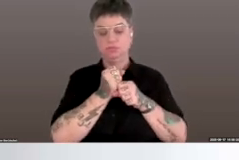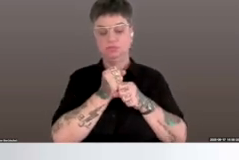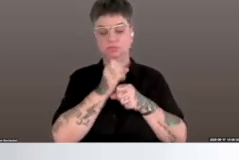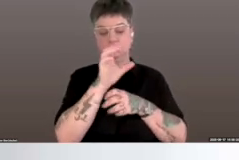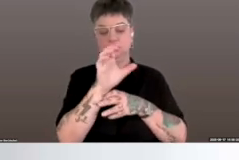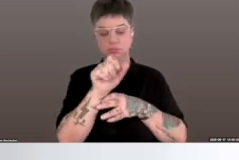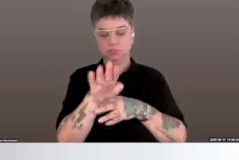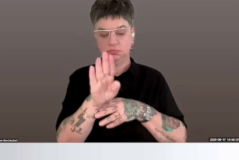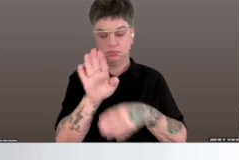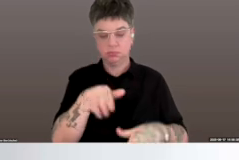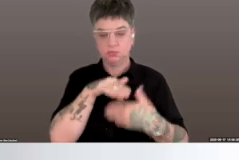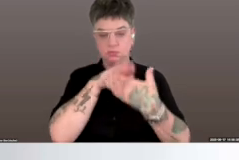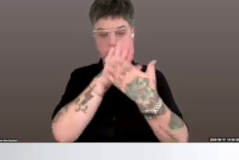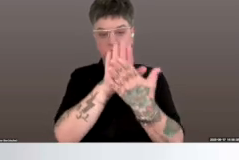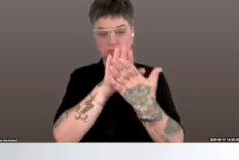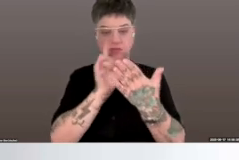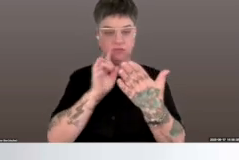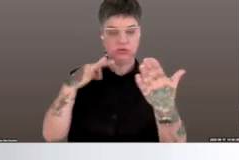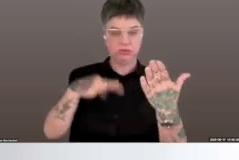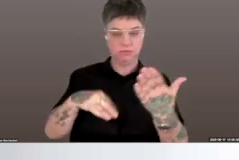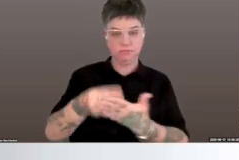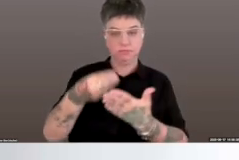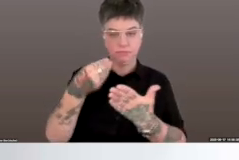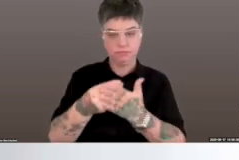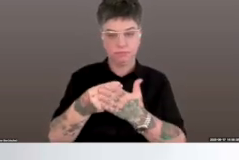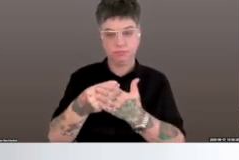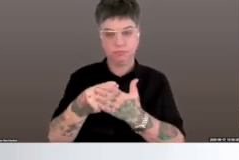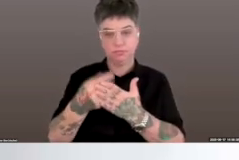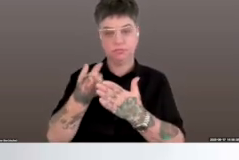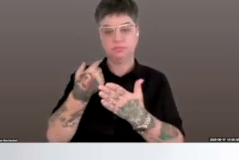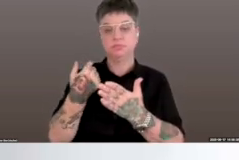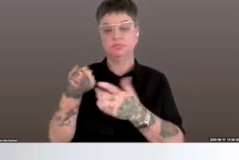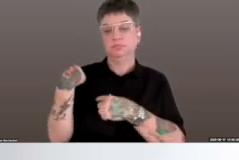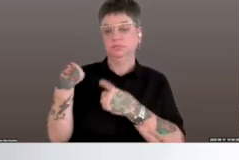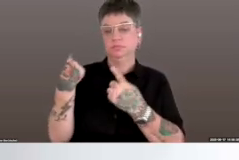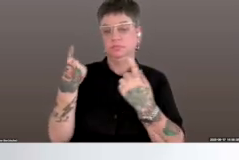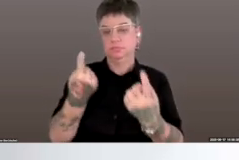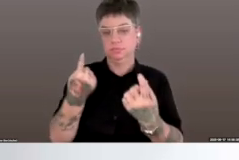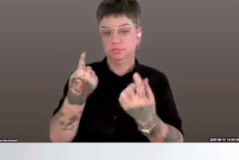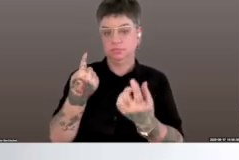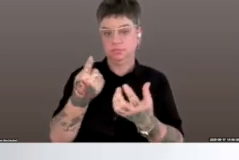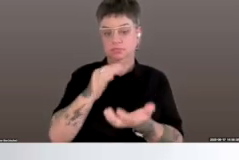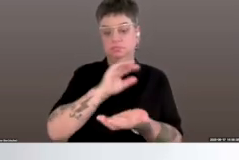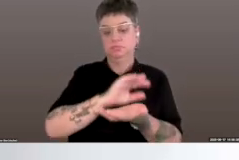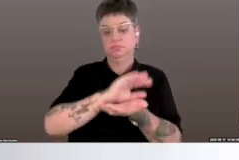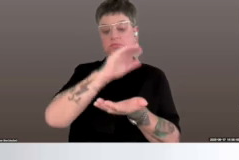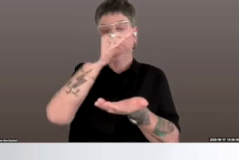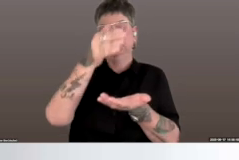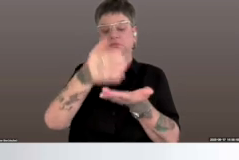CARB's approach for incentive funding, there's been a bulk of money